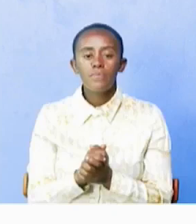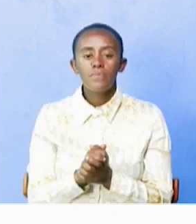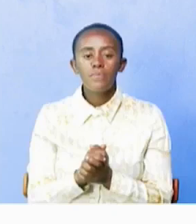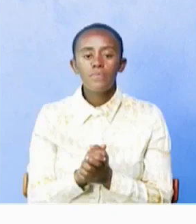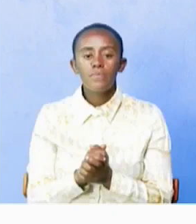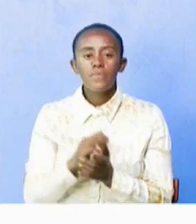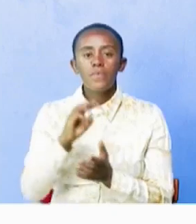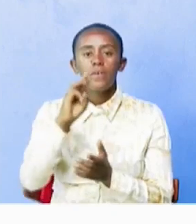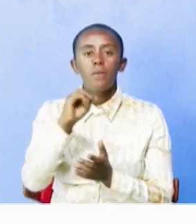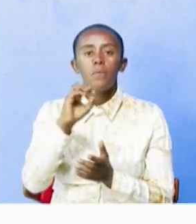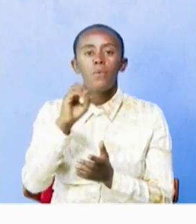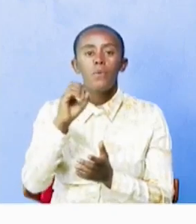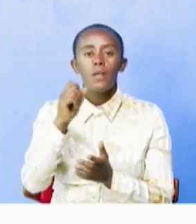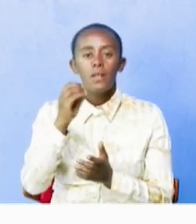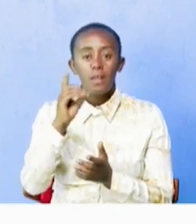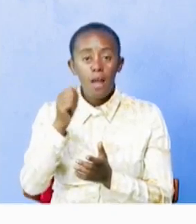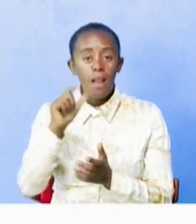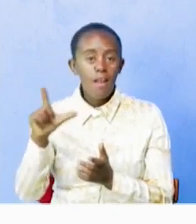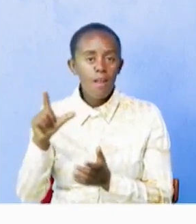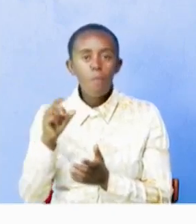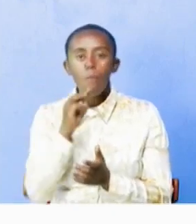modal verbs